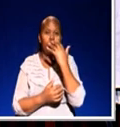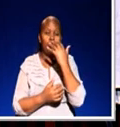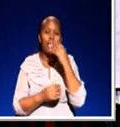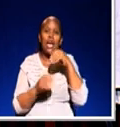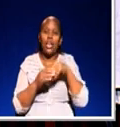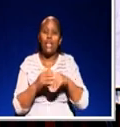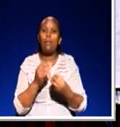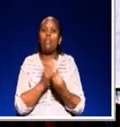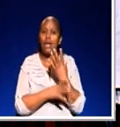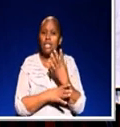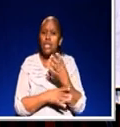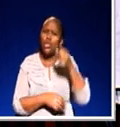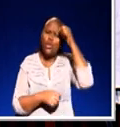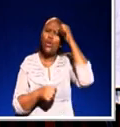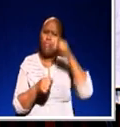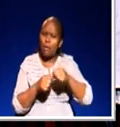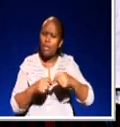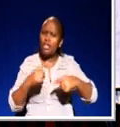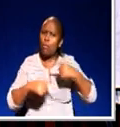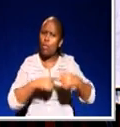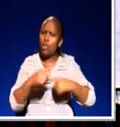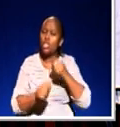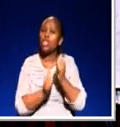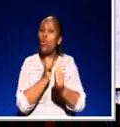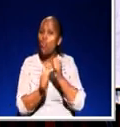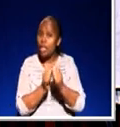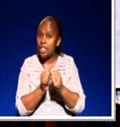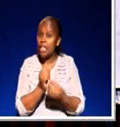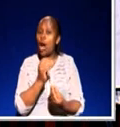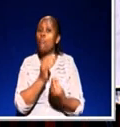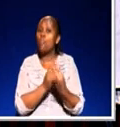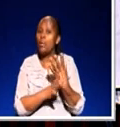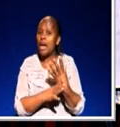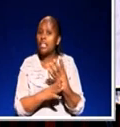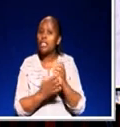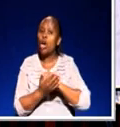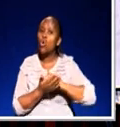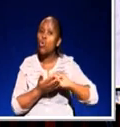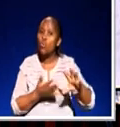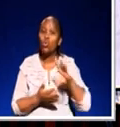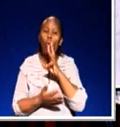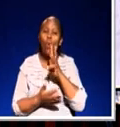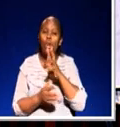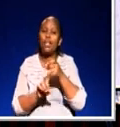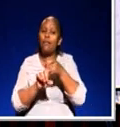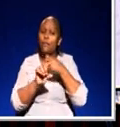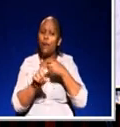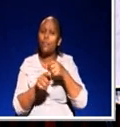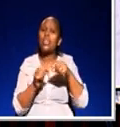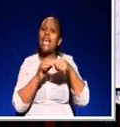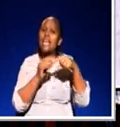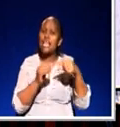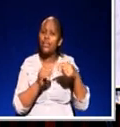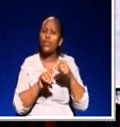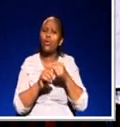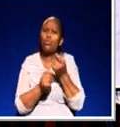you recall that it is the process through which the plants lose water from the leaves through